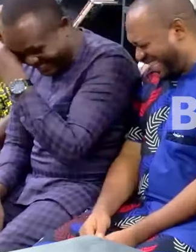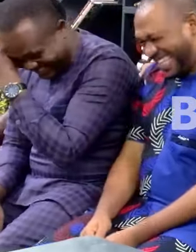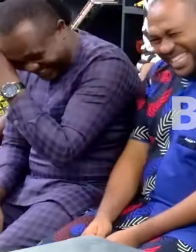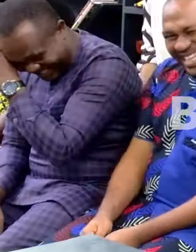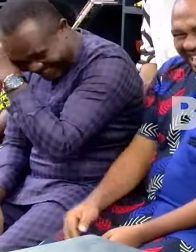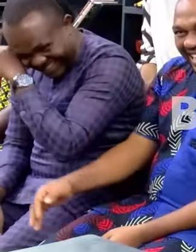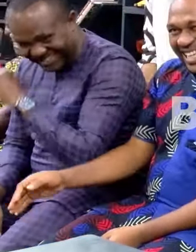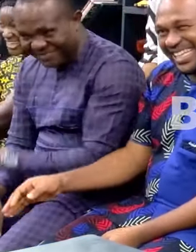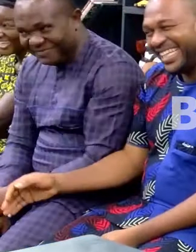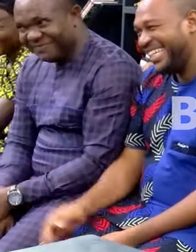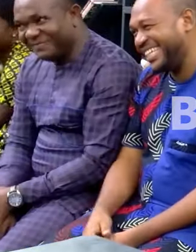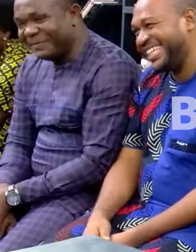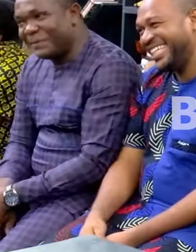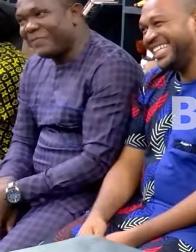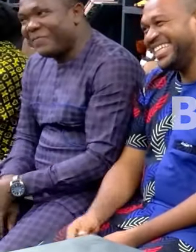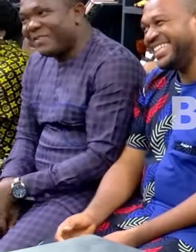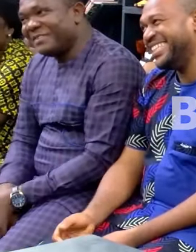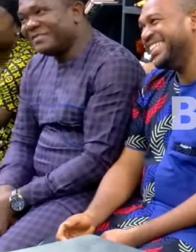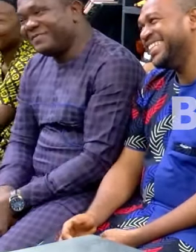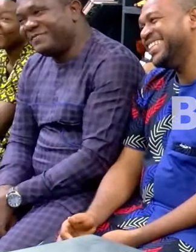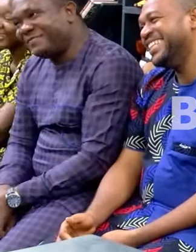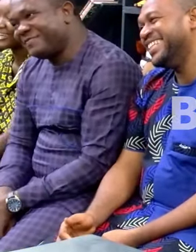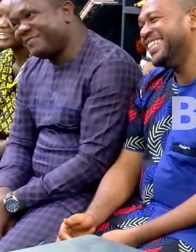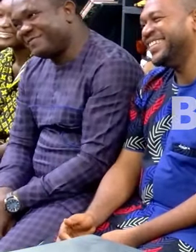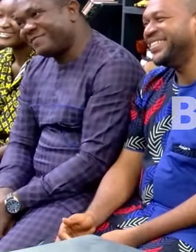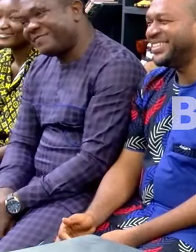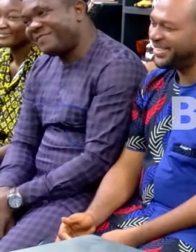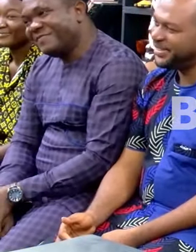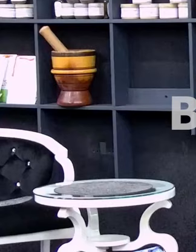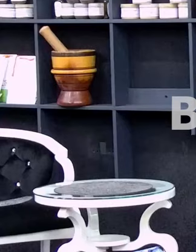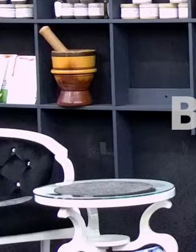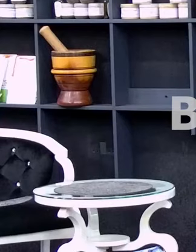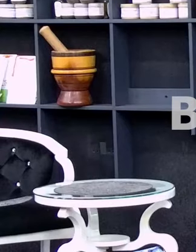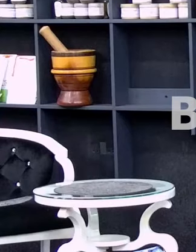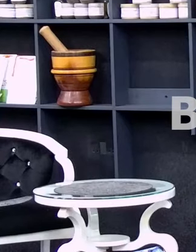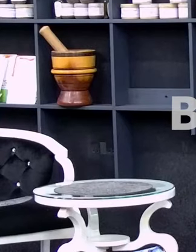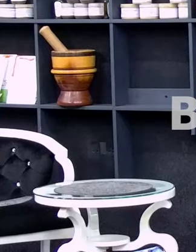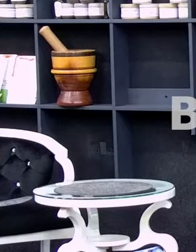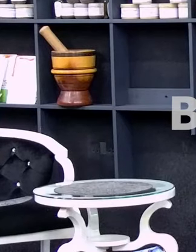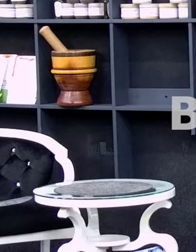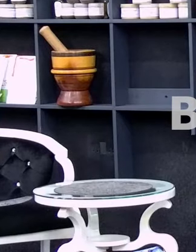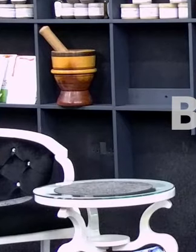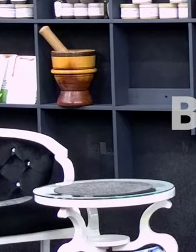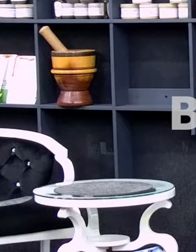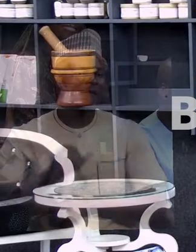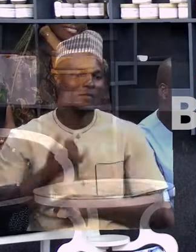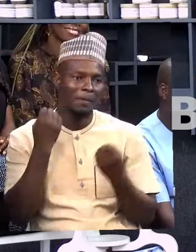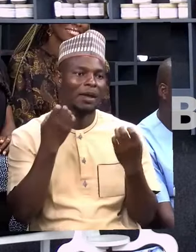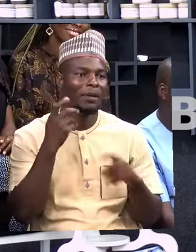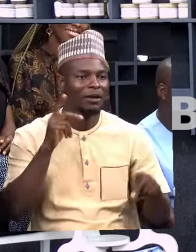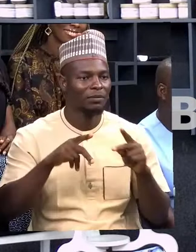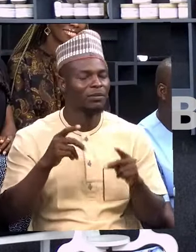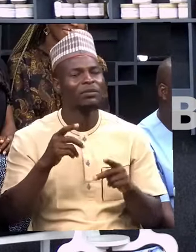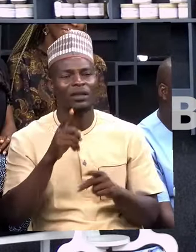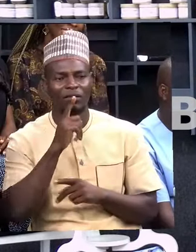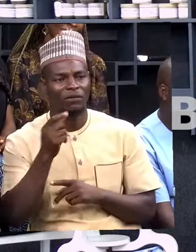Okay, so just before I go drop microphone, I just want to say, this day we go invite so many people. In fact, we don't